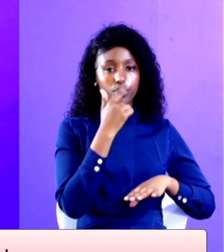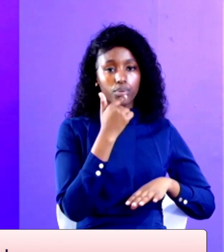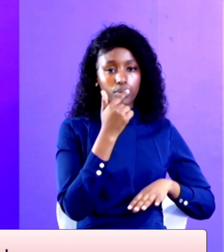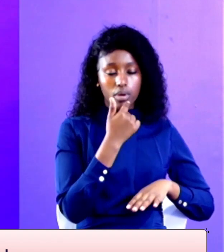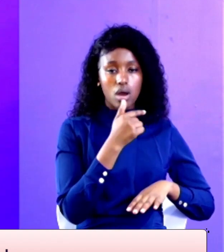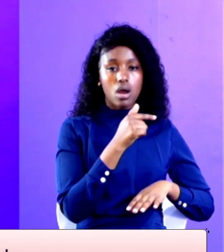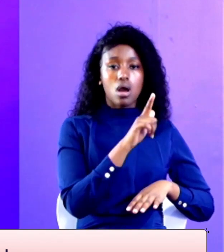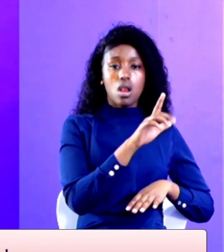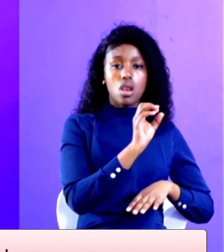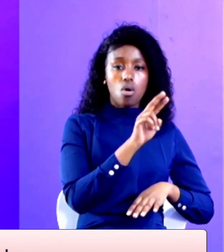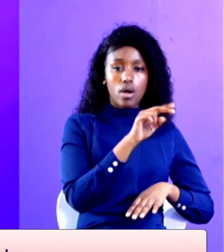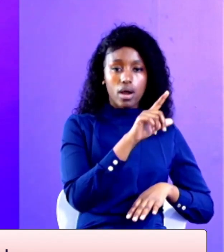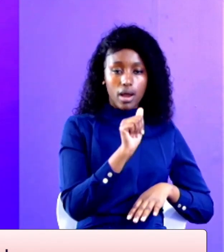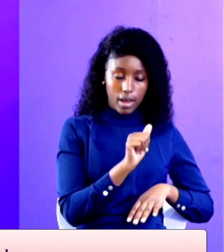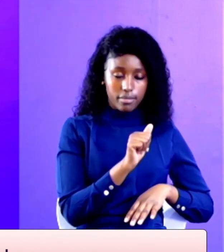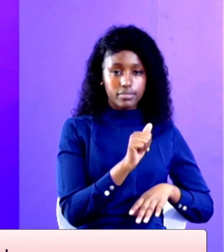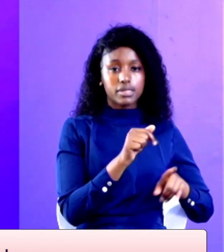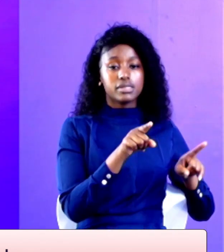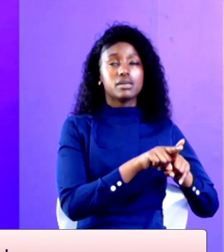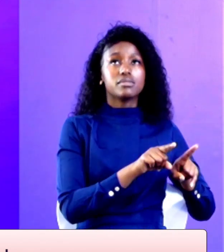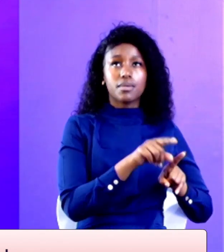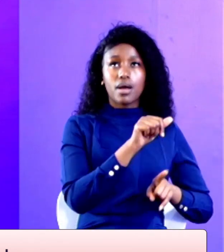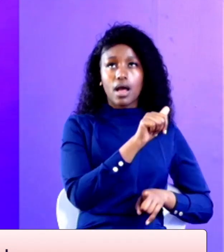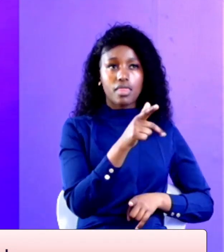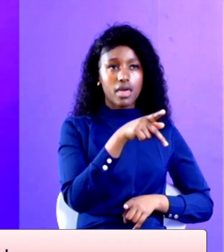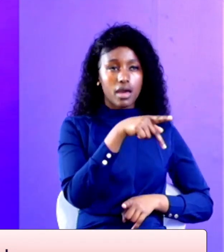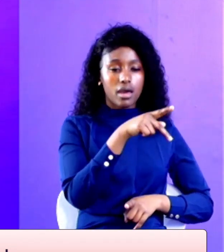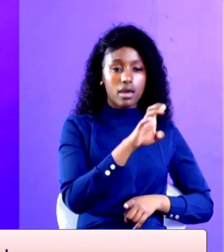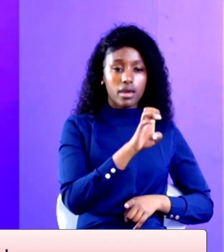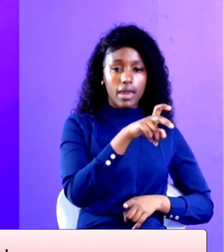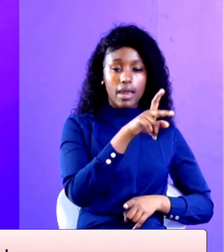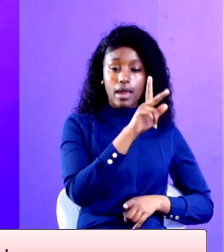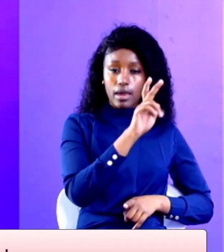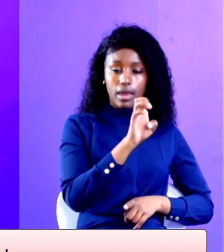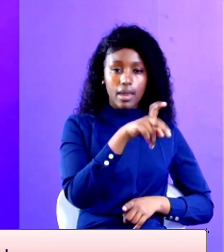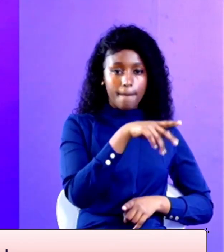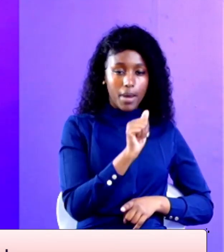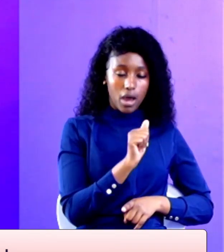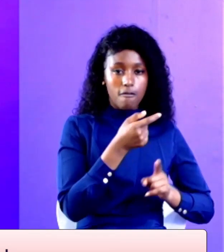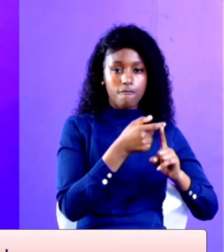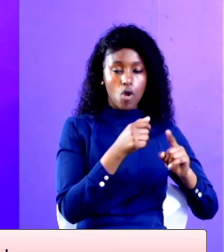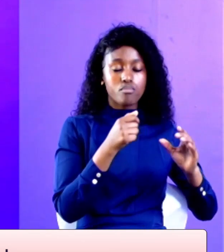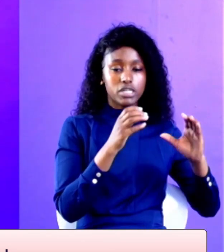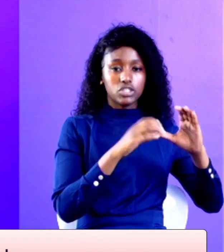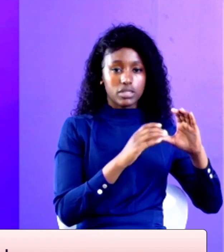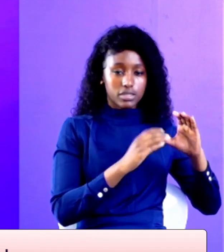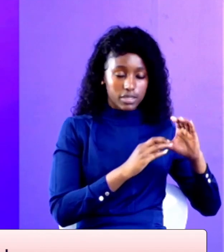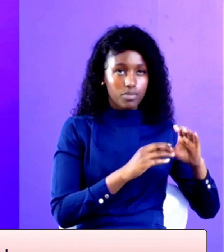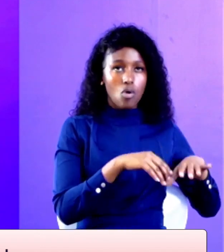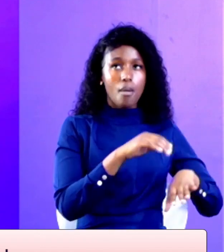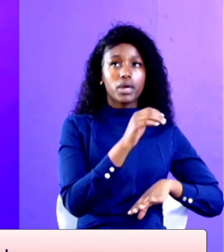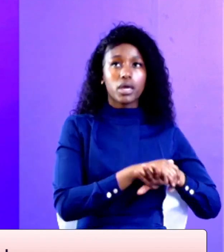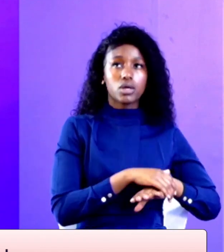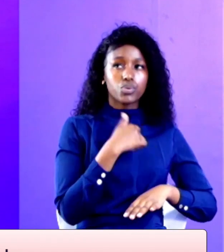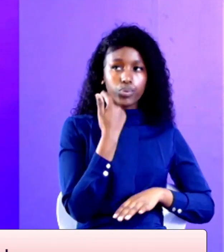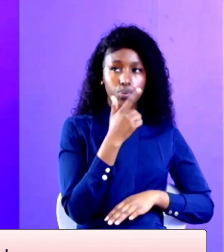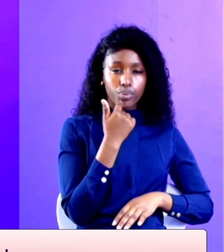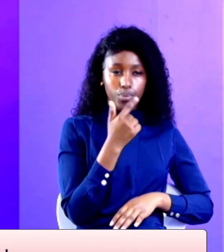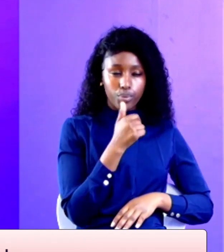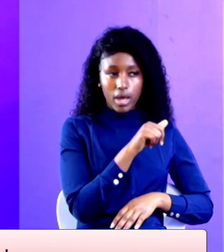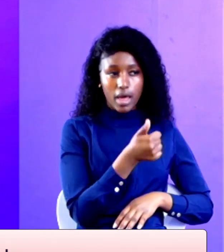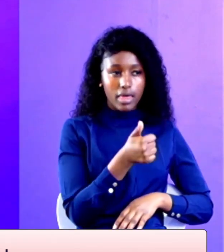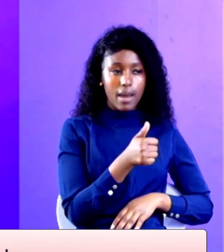from Brentford. They signed Kepa Arrizabalaga from Chelsea. That is a goalkeeper. They also signed